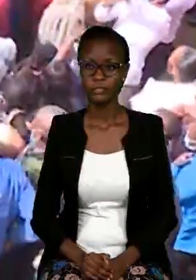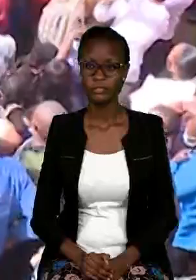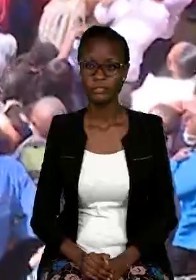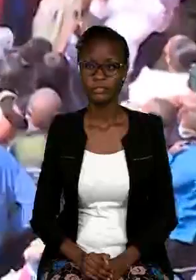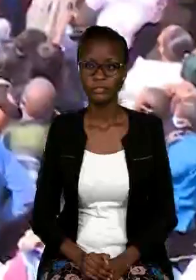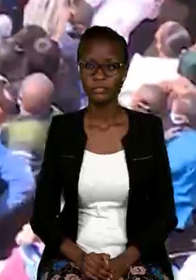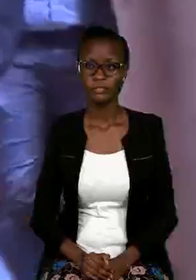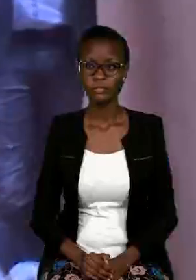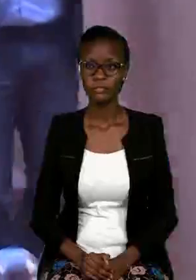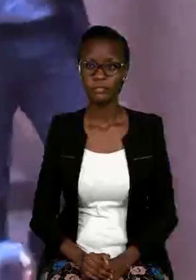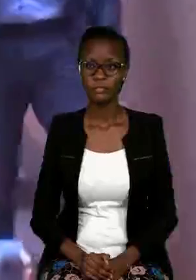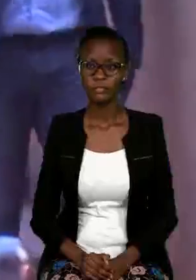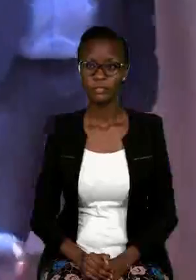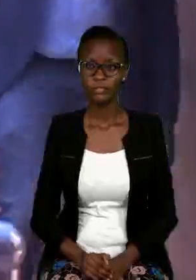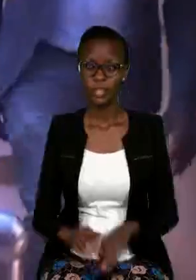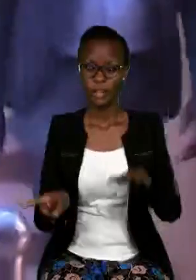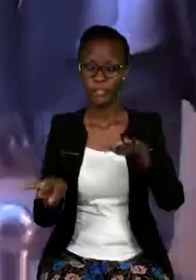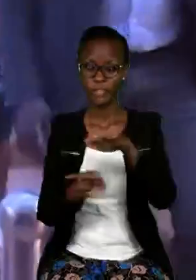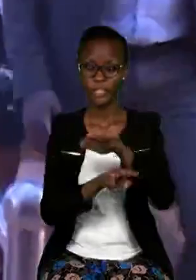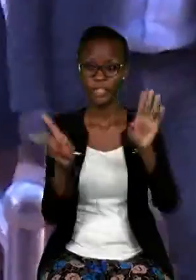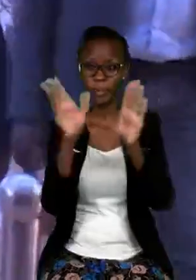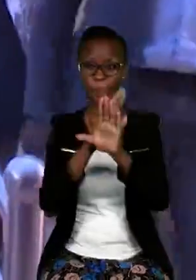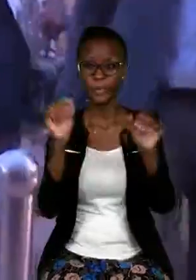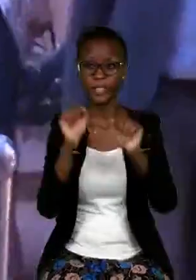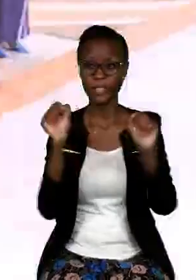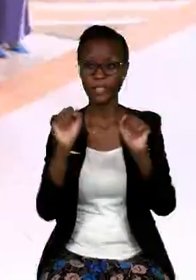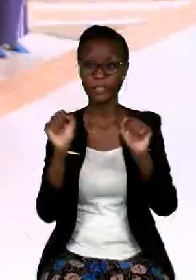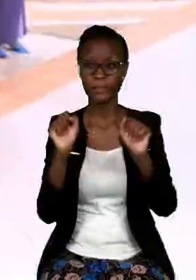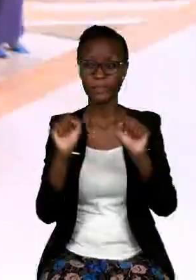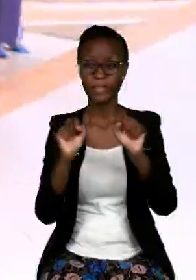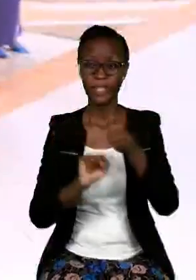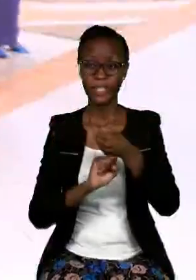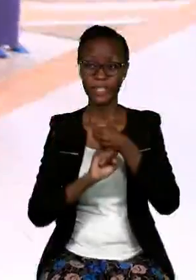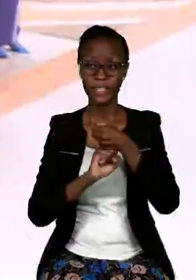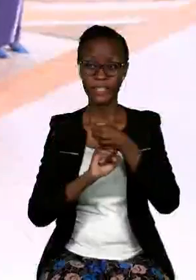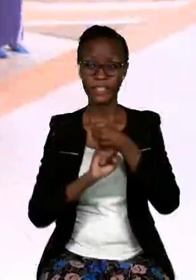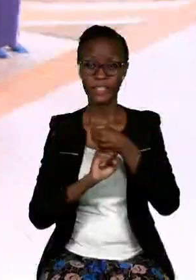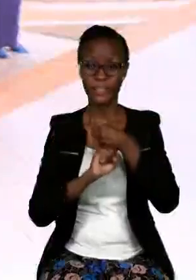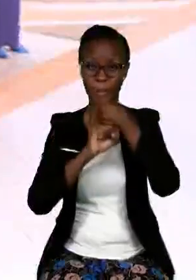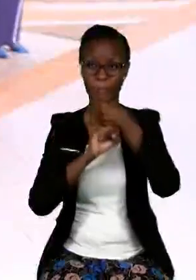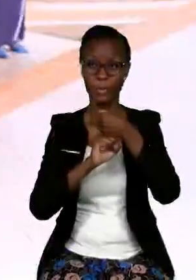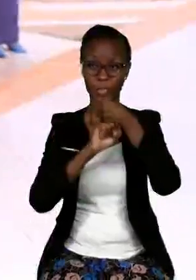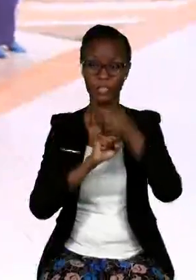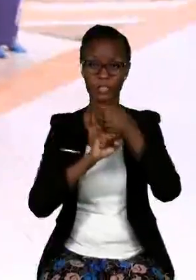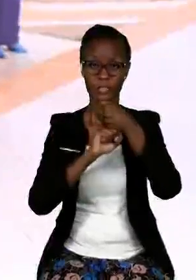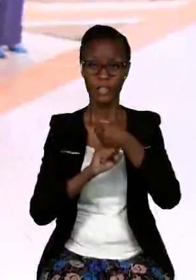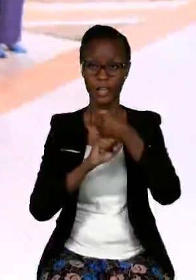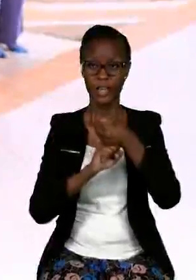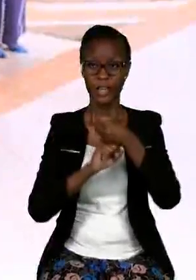Amani Raila. Deputy President William Ruto has backed the cleric's call to shun politicking at the